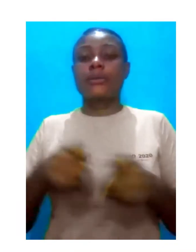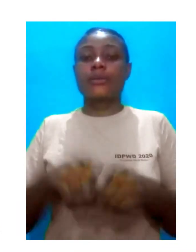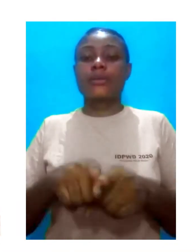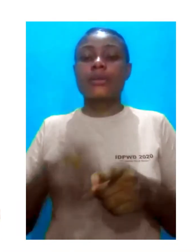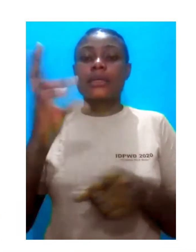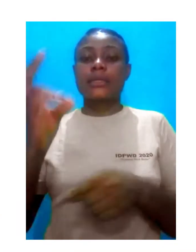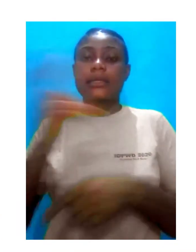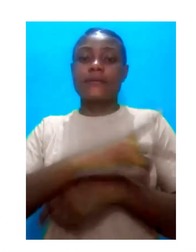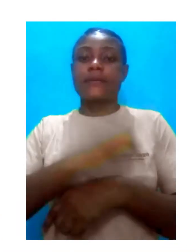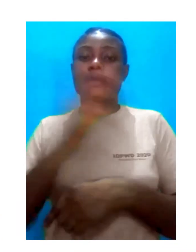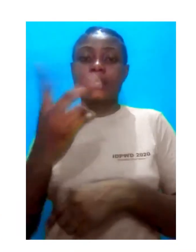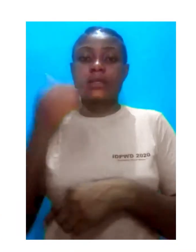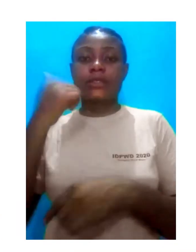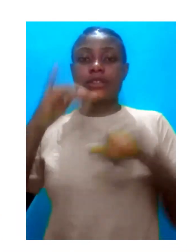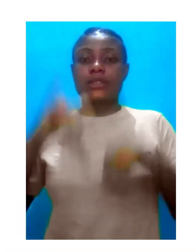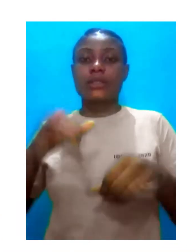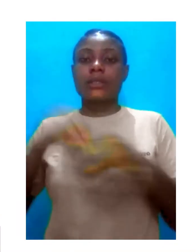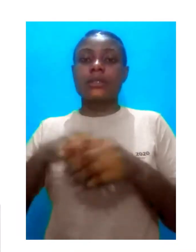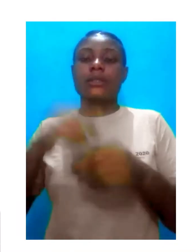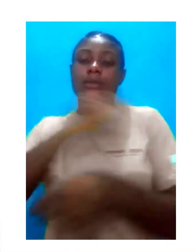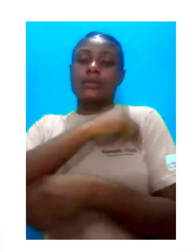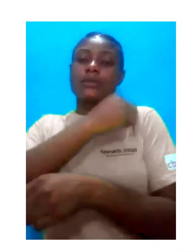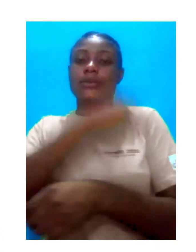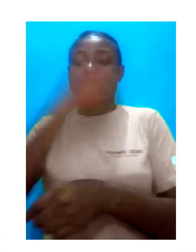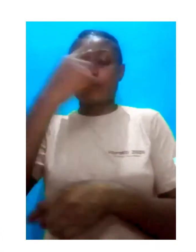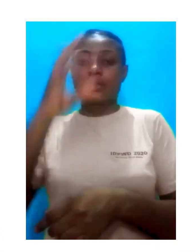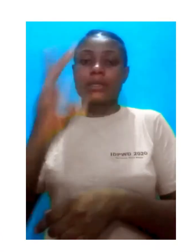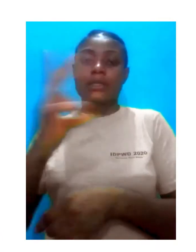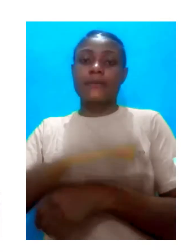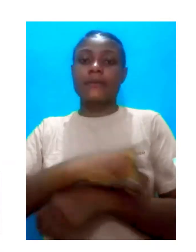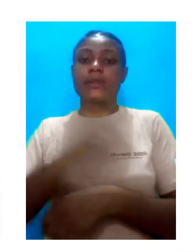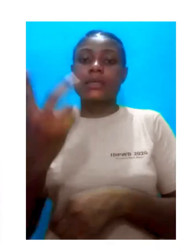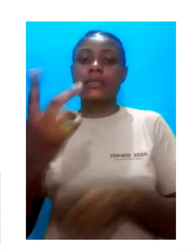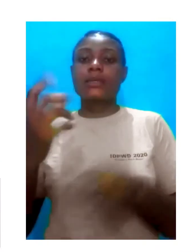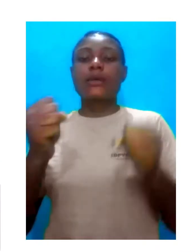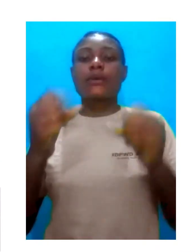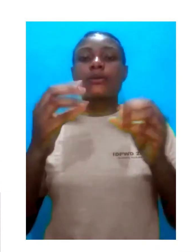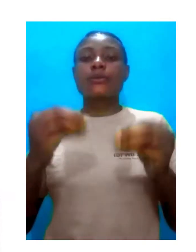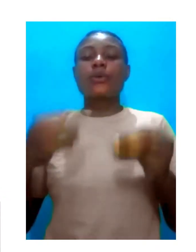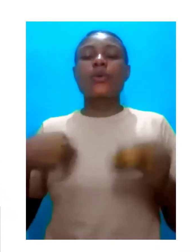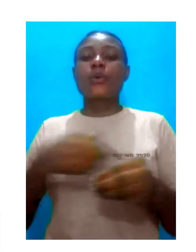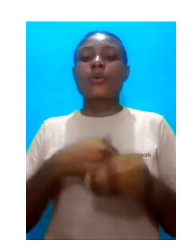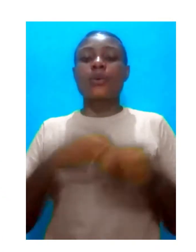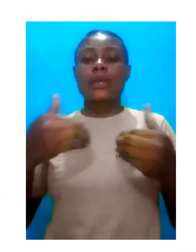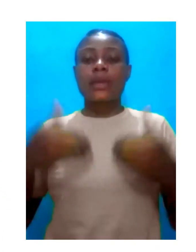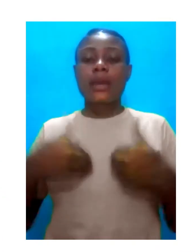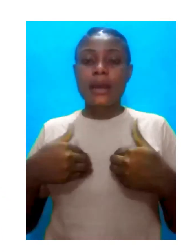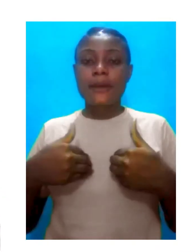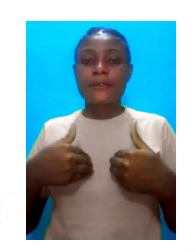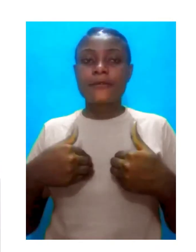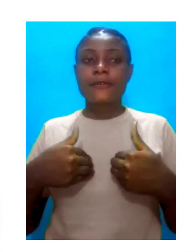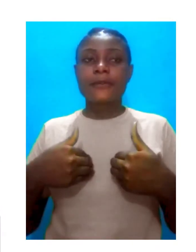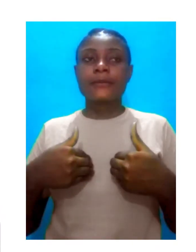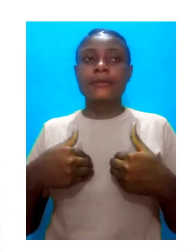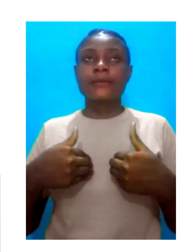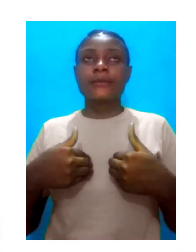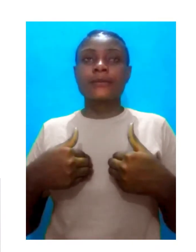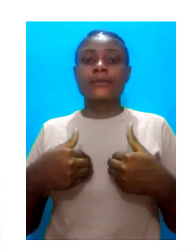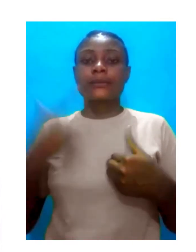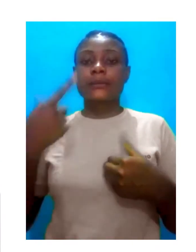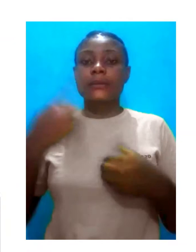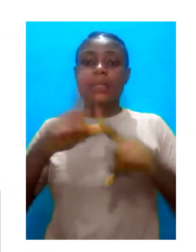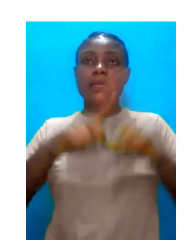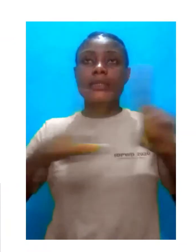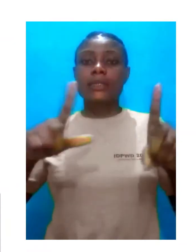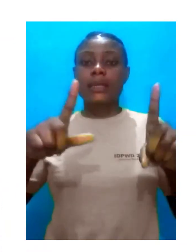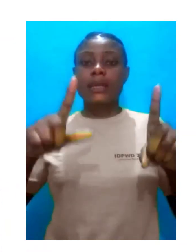hospital in 7 days. 7 days. So here we have